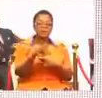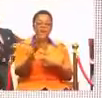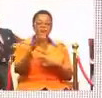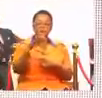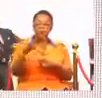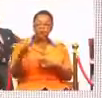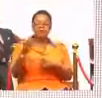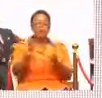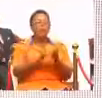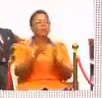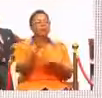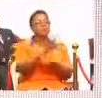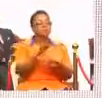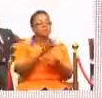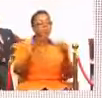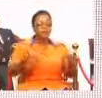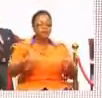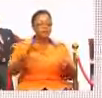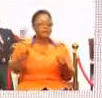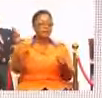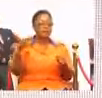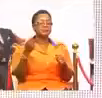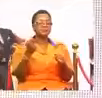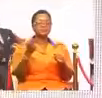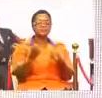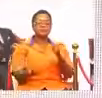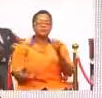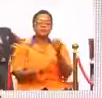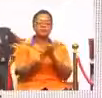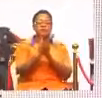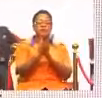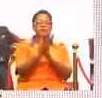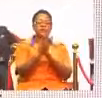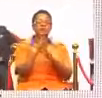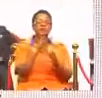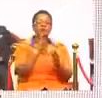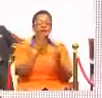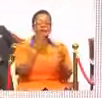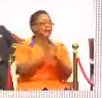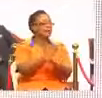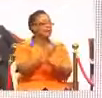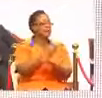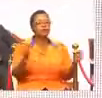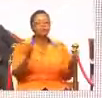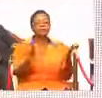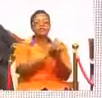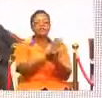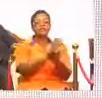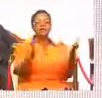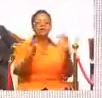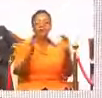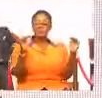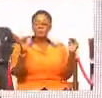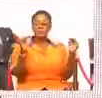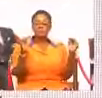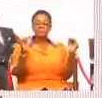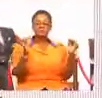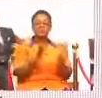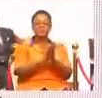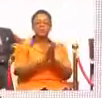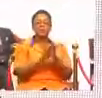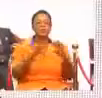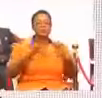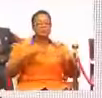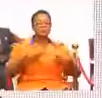the oil produced in Kenya, the oil produced in Turkana, cannot be shared equitably with the